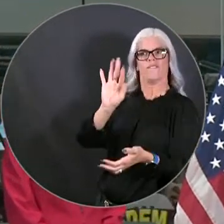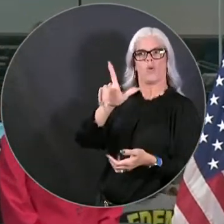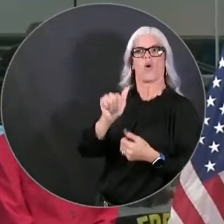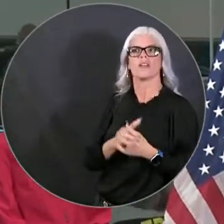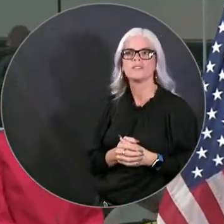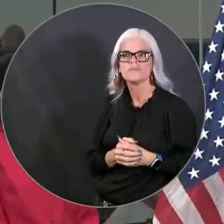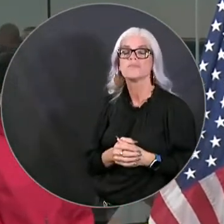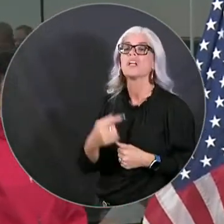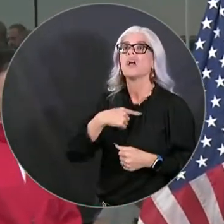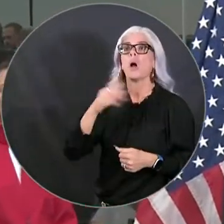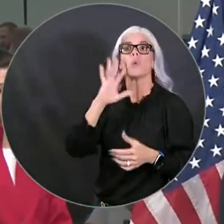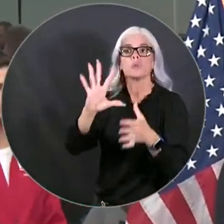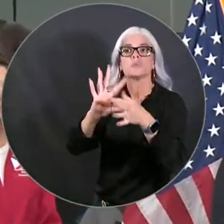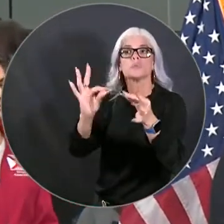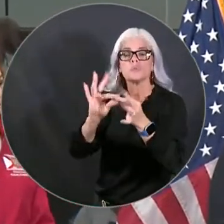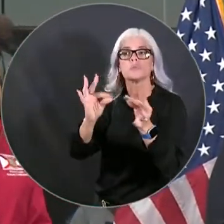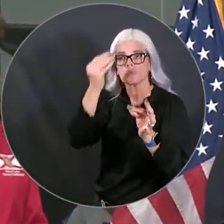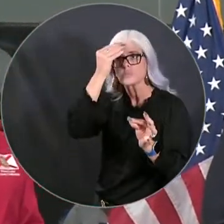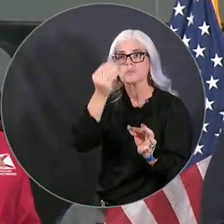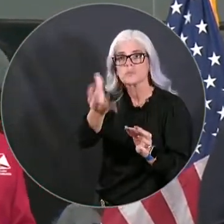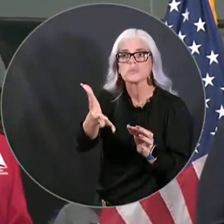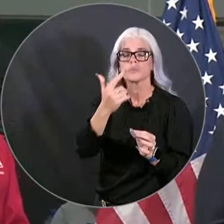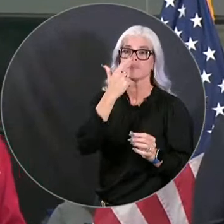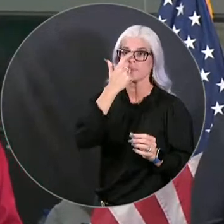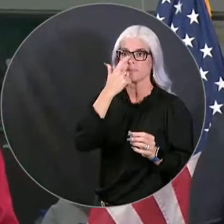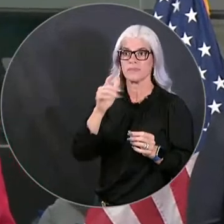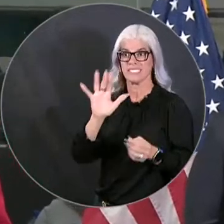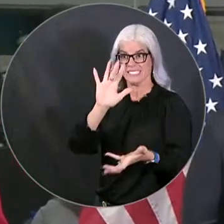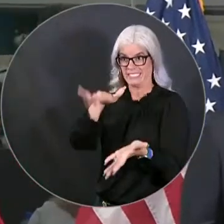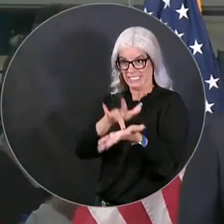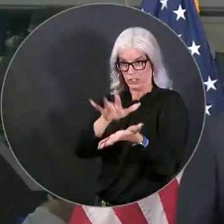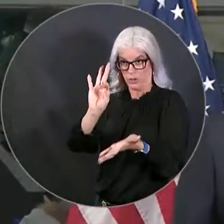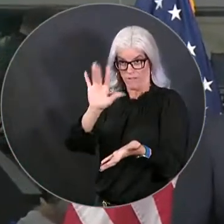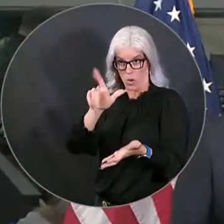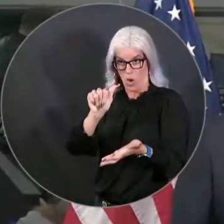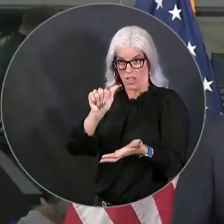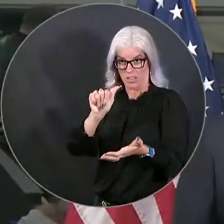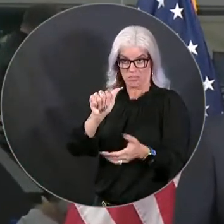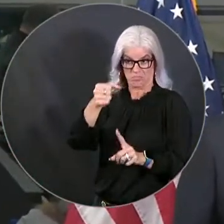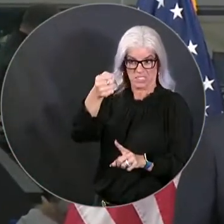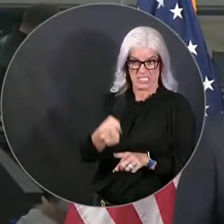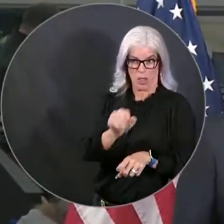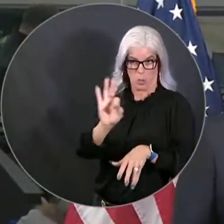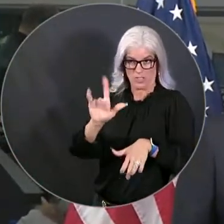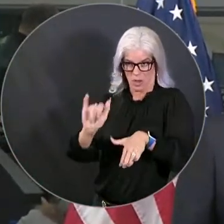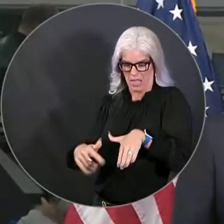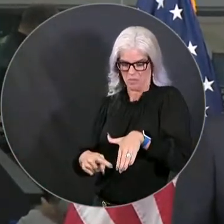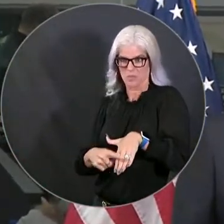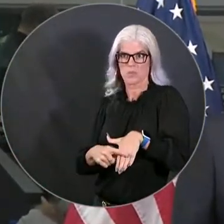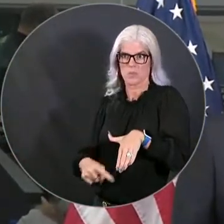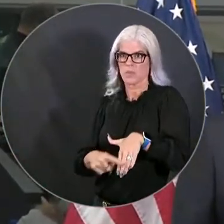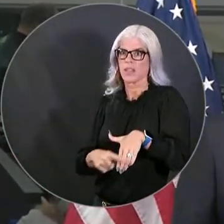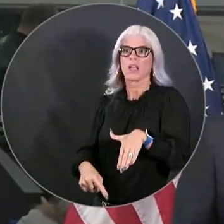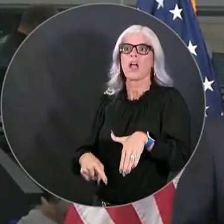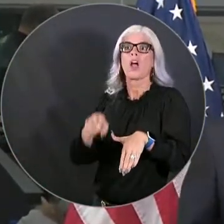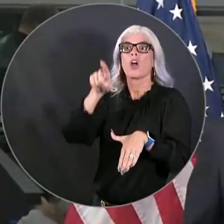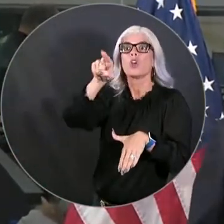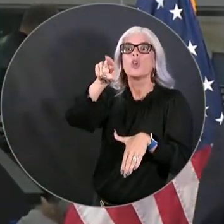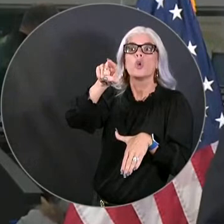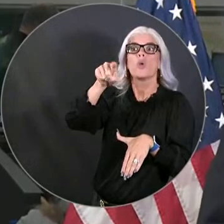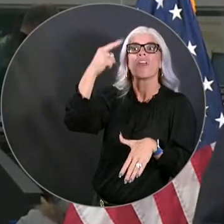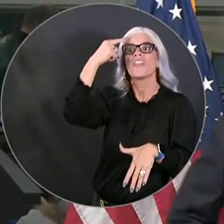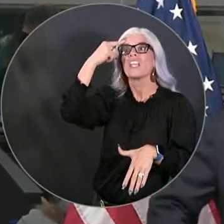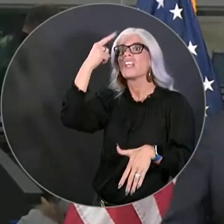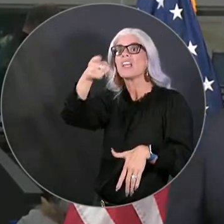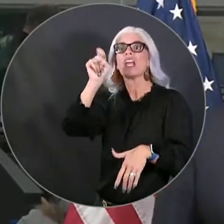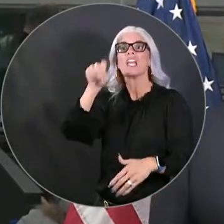as a part of Central Florida and also as a part of Southwest Florida, do not come in and tour the area for damage.